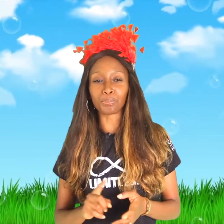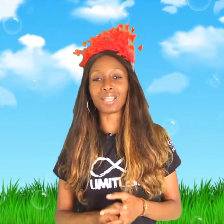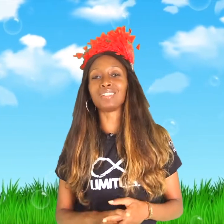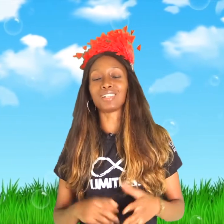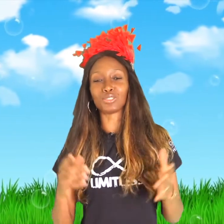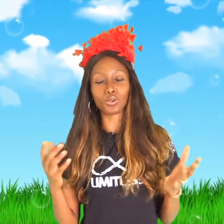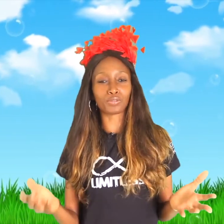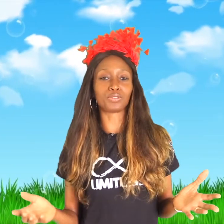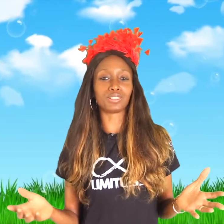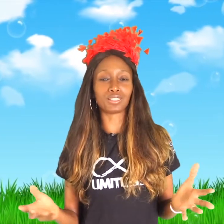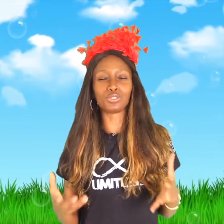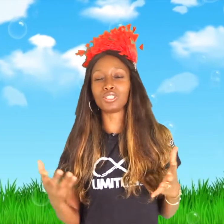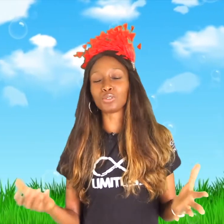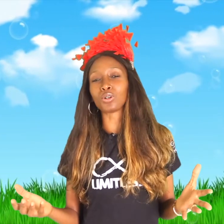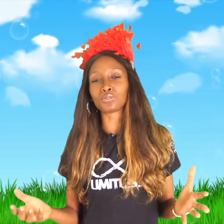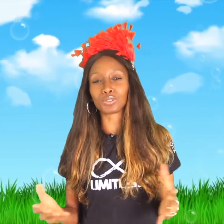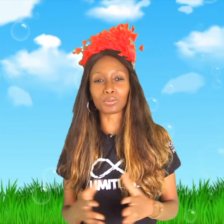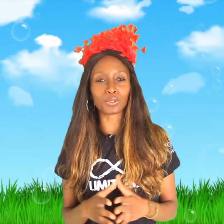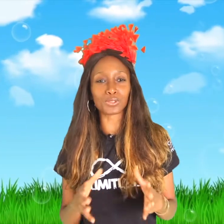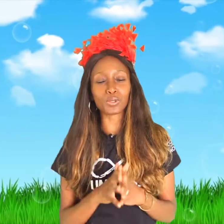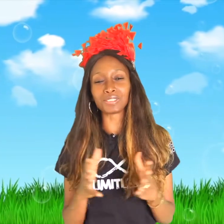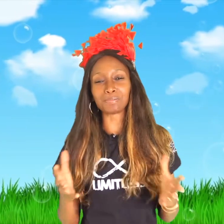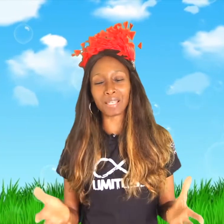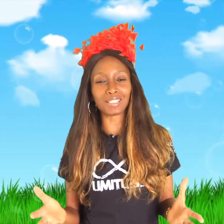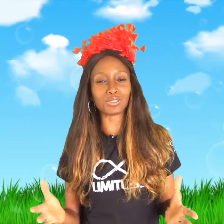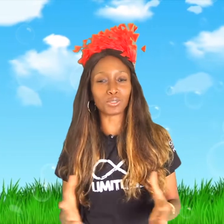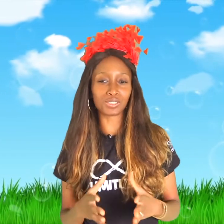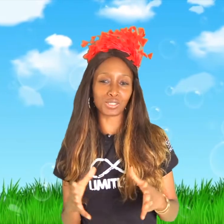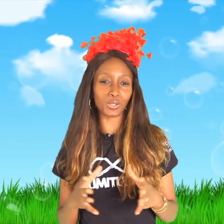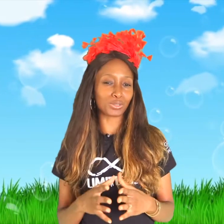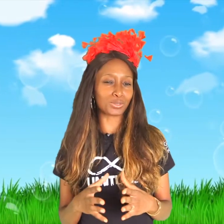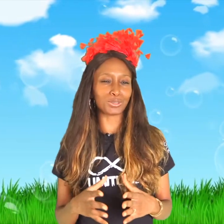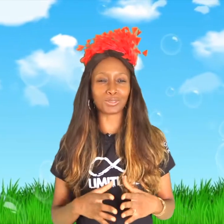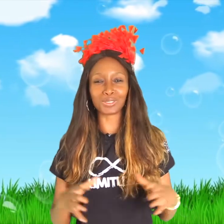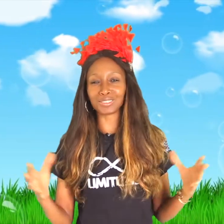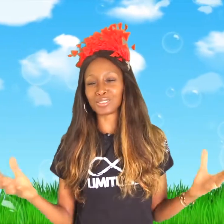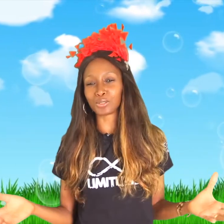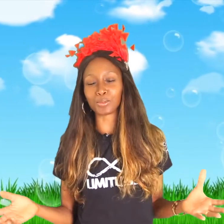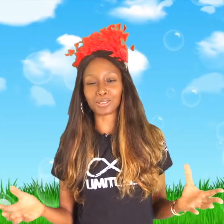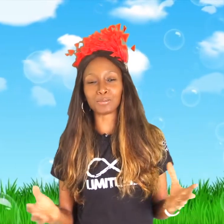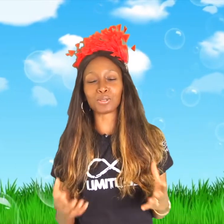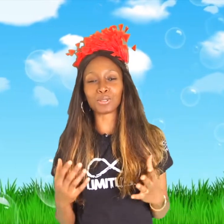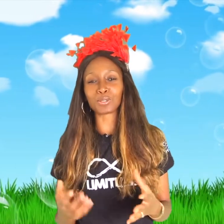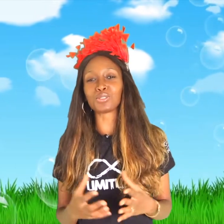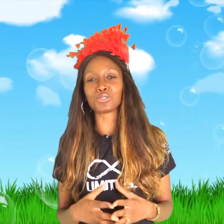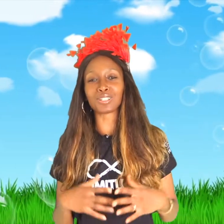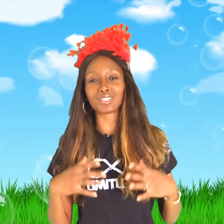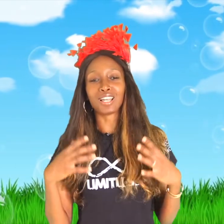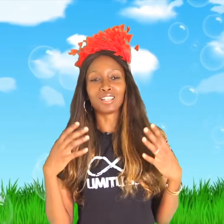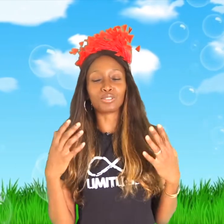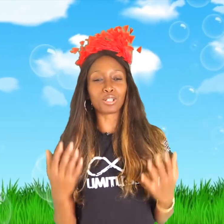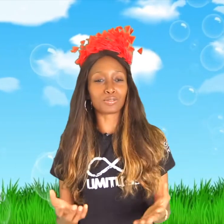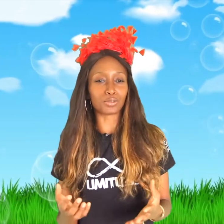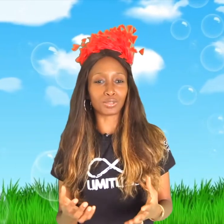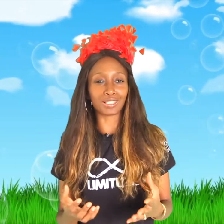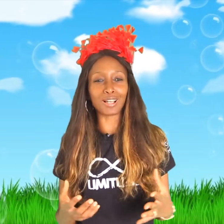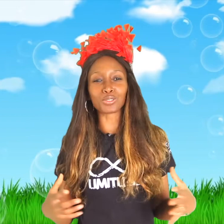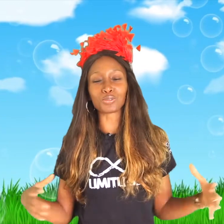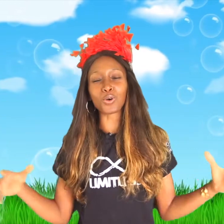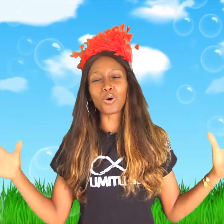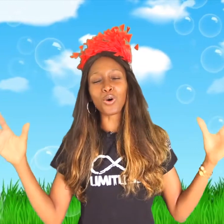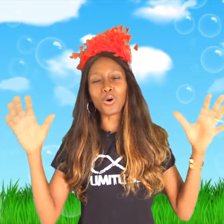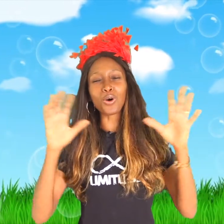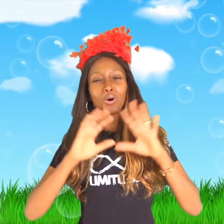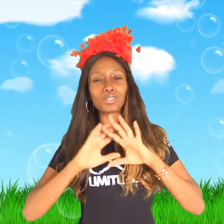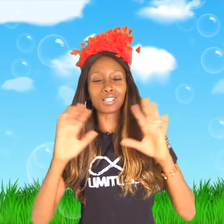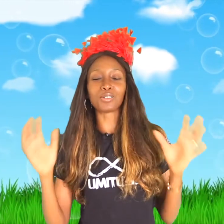notebook, your pen, and your offering. And you give your offering not because God is begging or God is hungry or God needs your money, but because you are grateful. And out